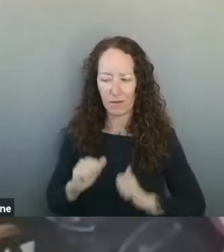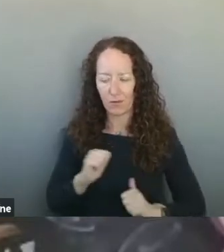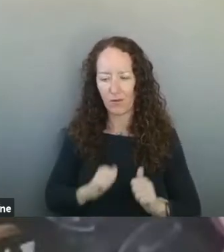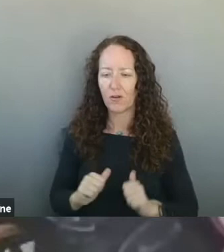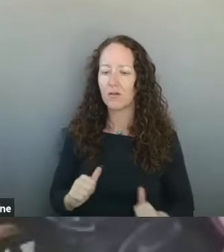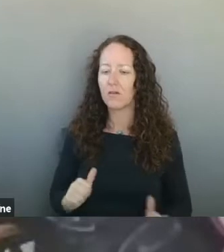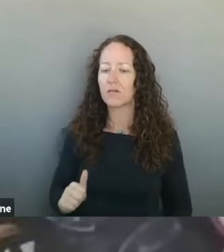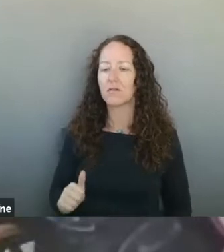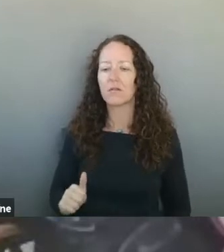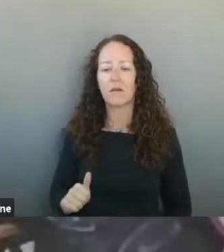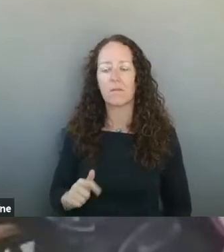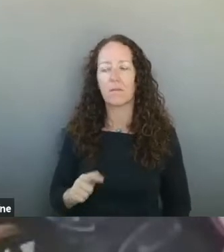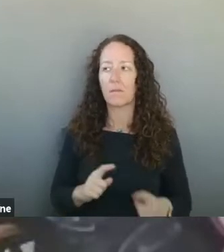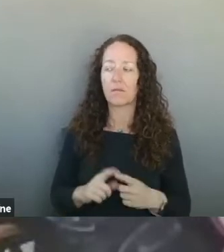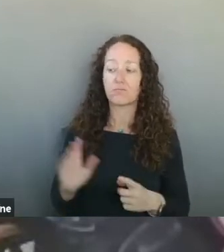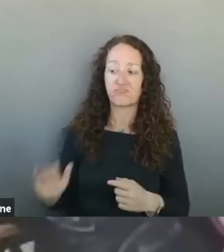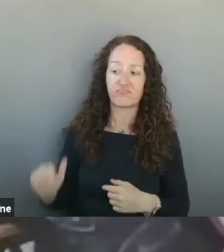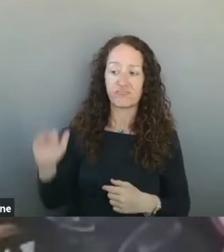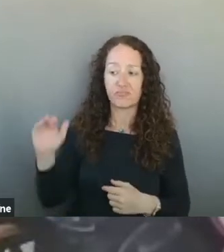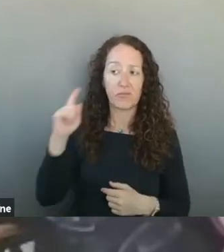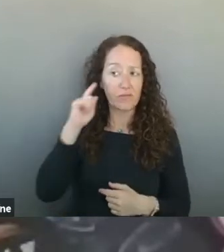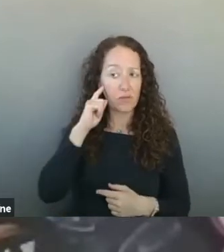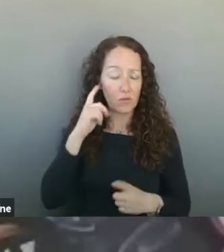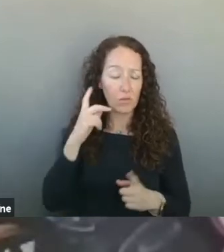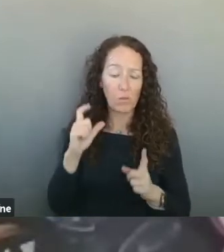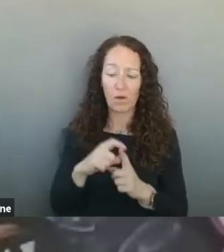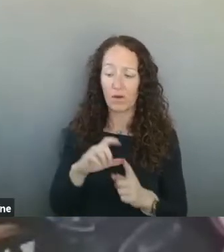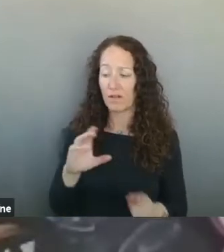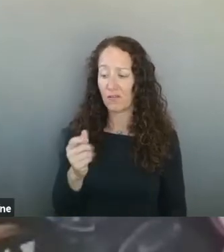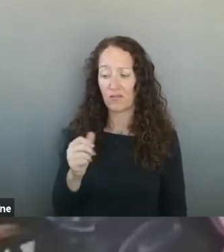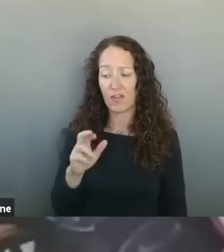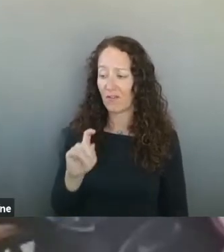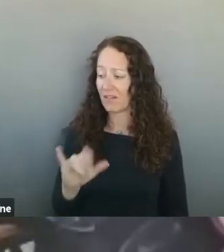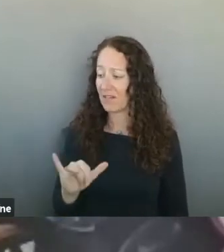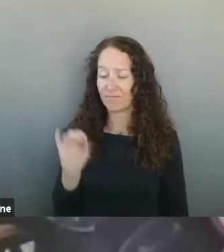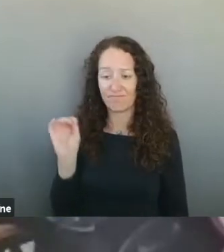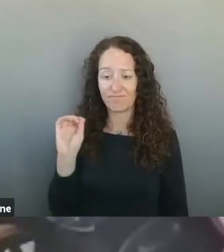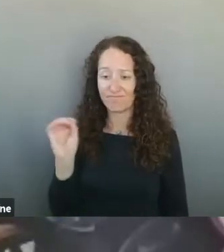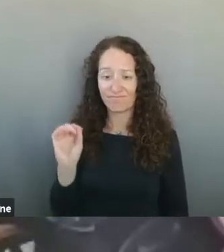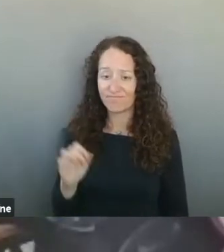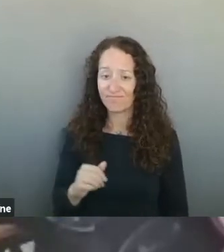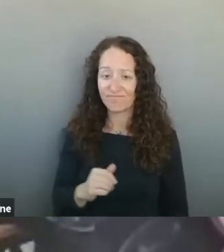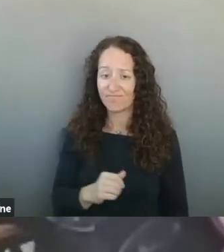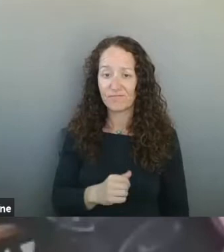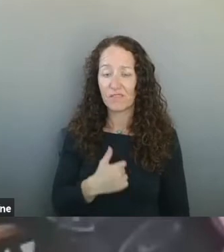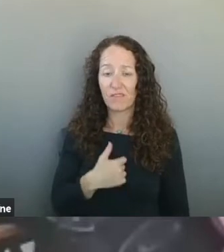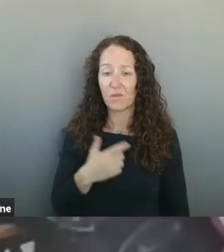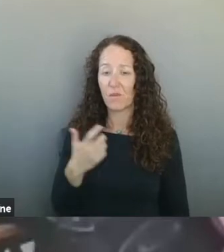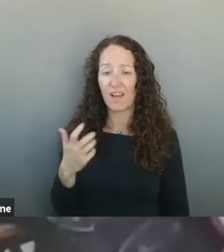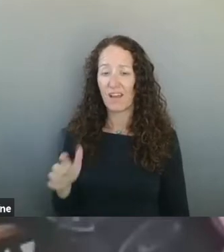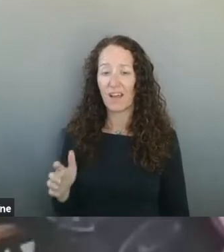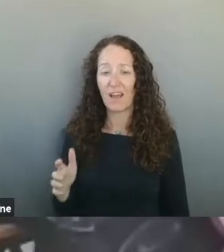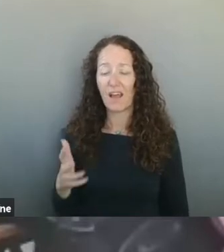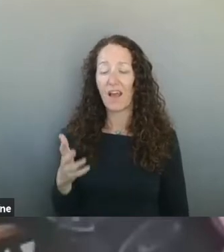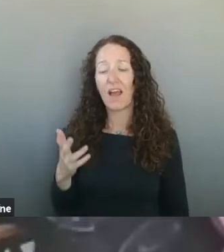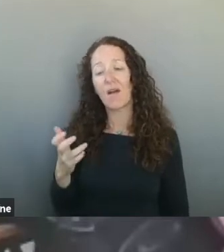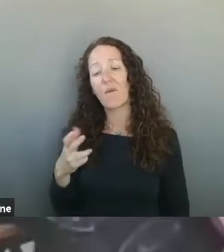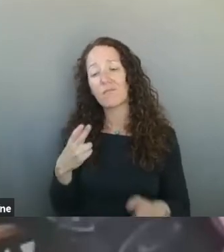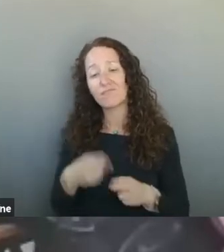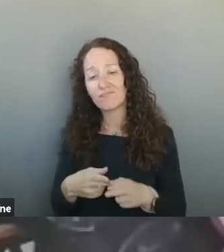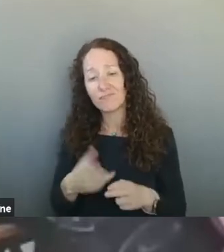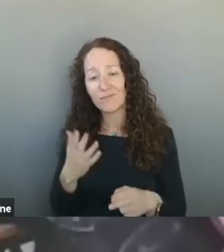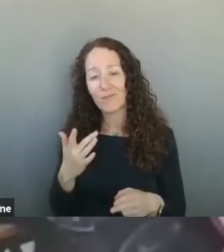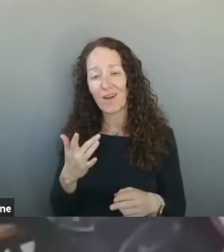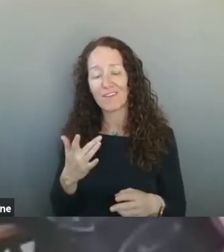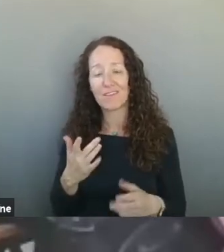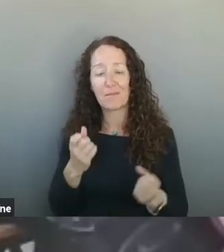I never heard that word ever growing up. And I don't want to name and note that because many people in this Zoom room come out of the